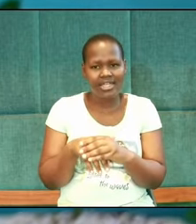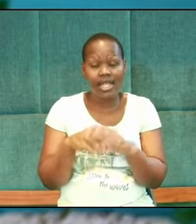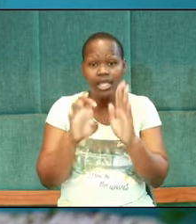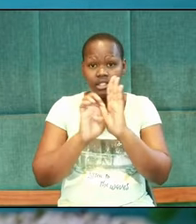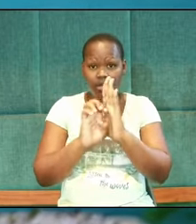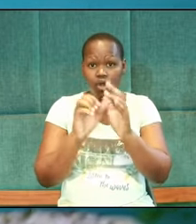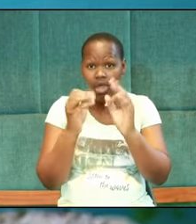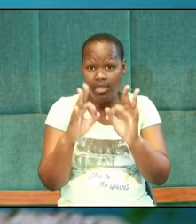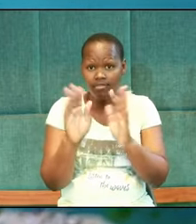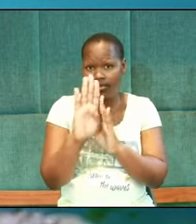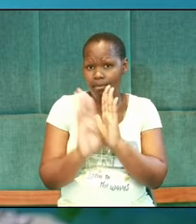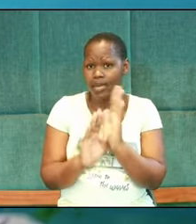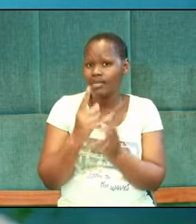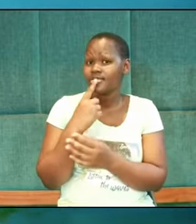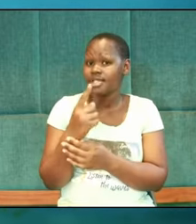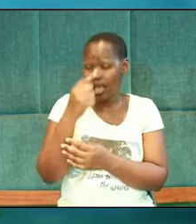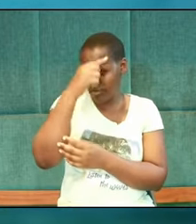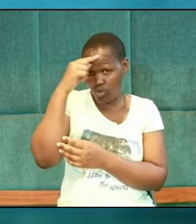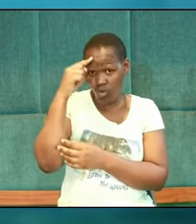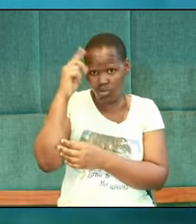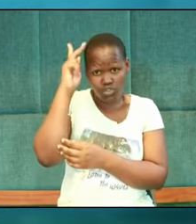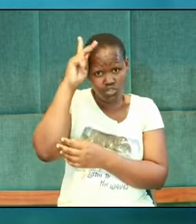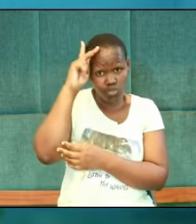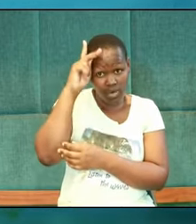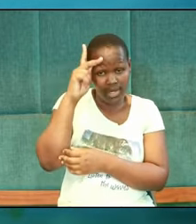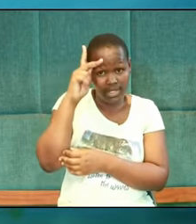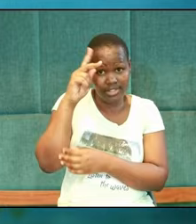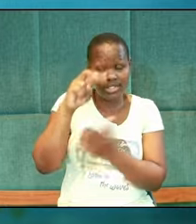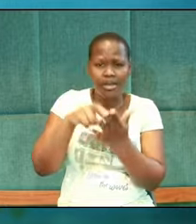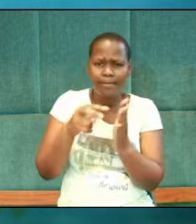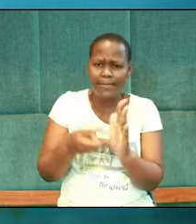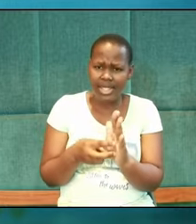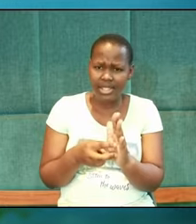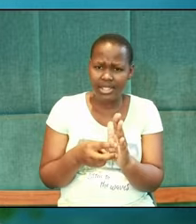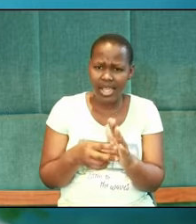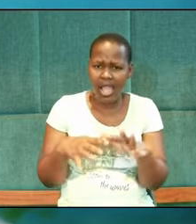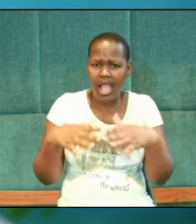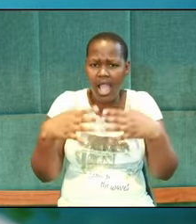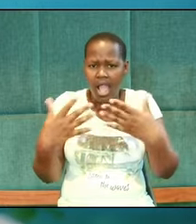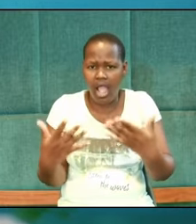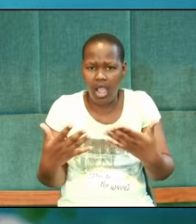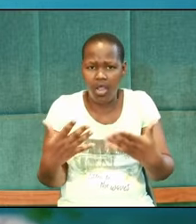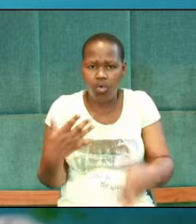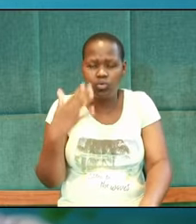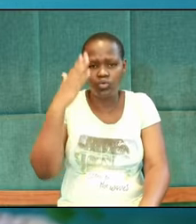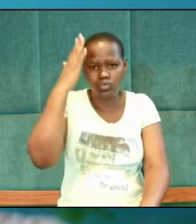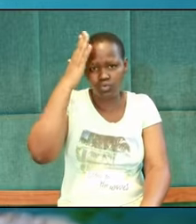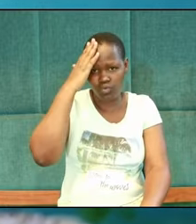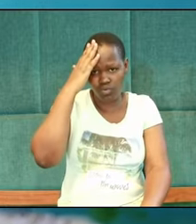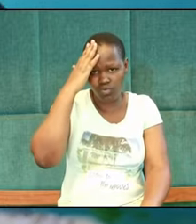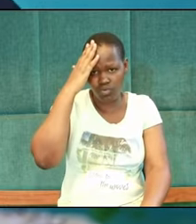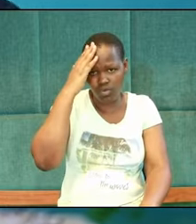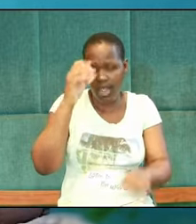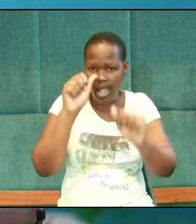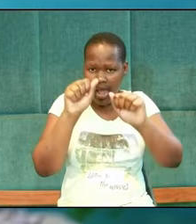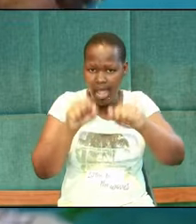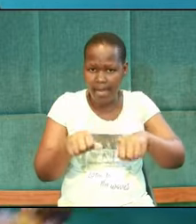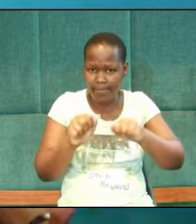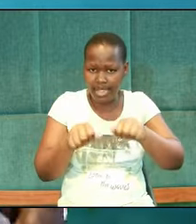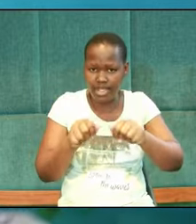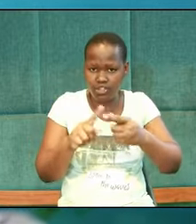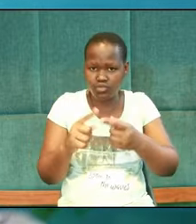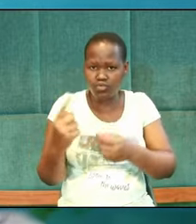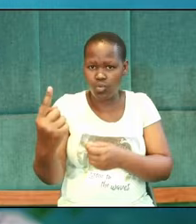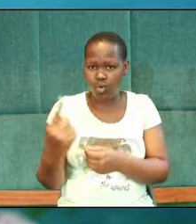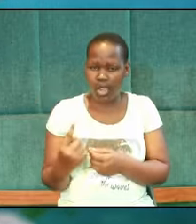Bible says, because the knowledge, it means the capacity to know, the ability to come